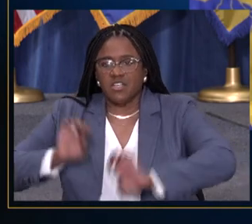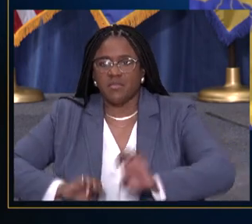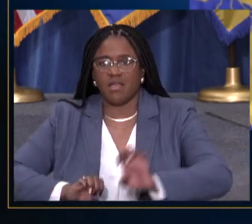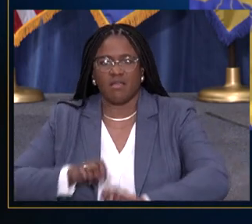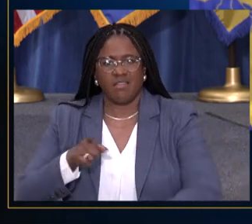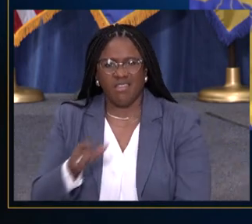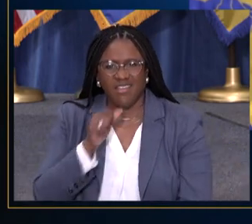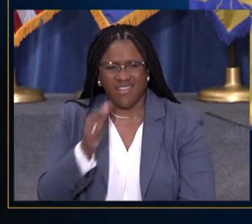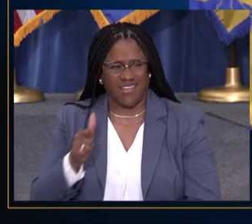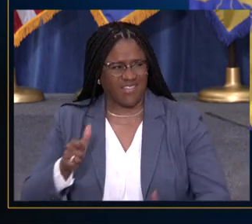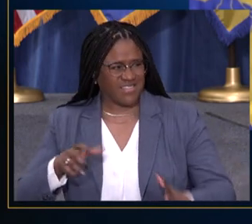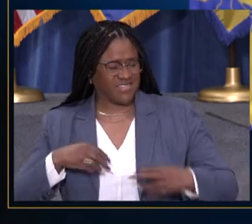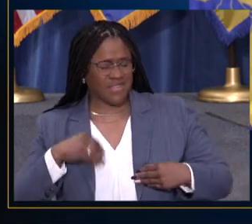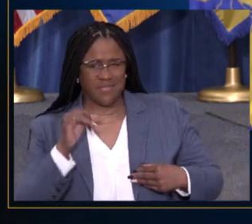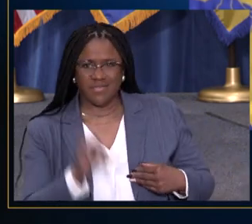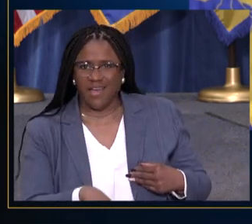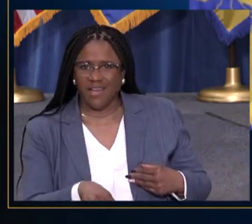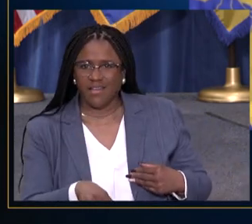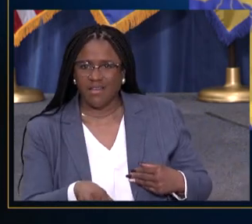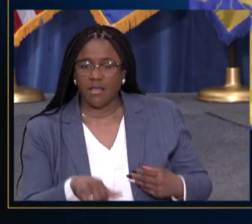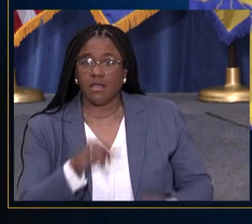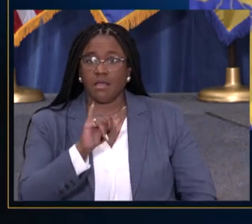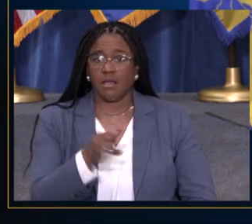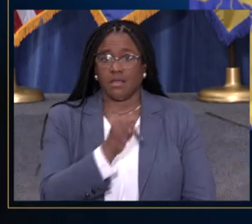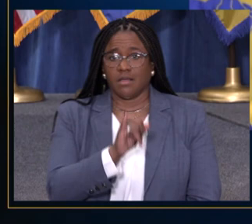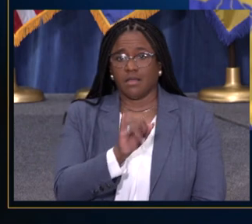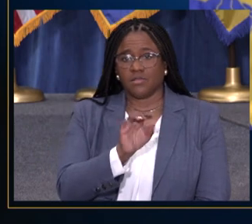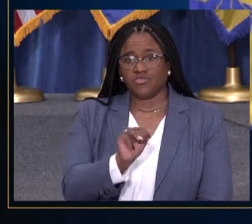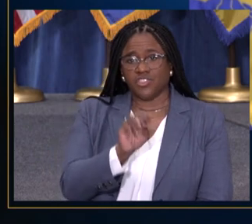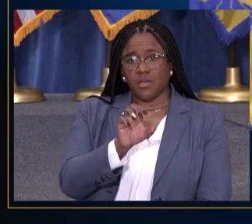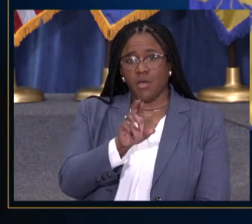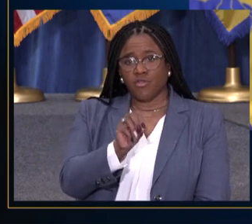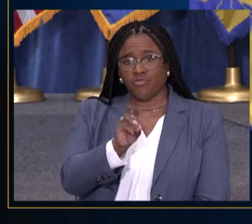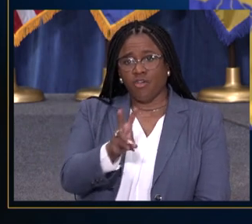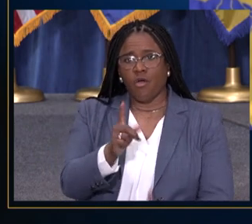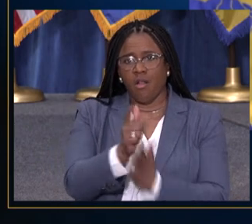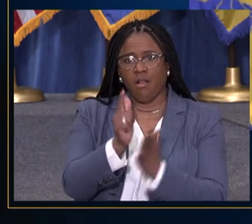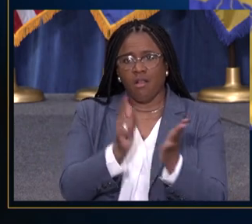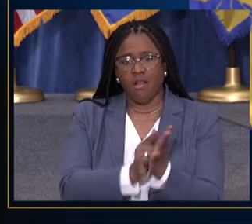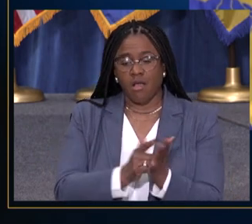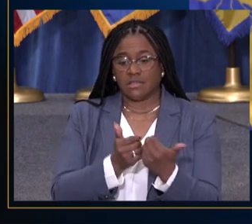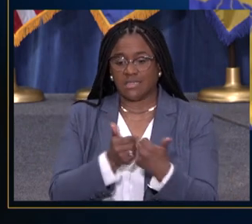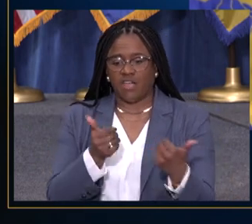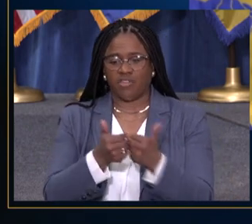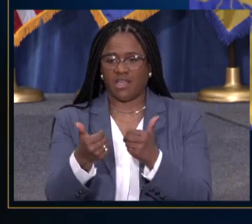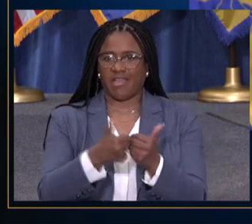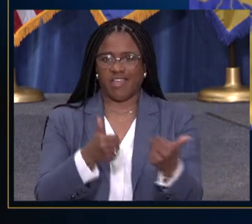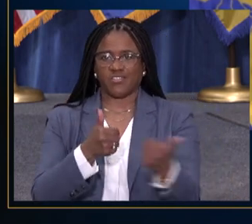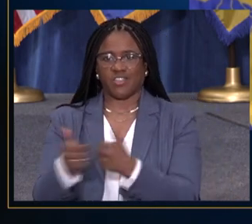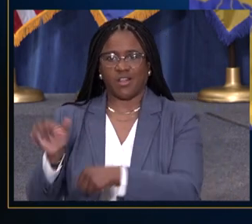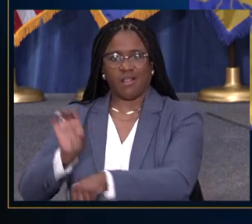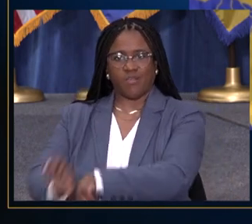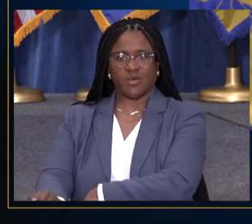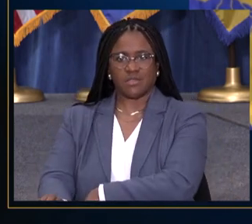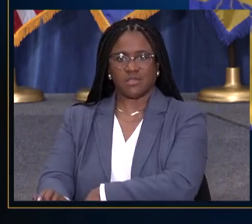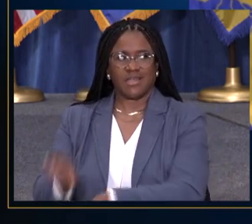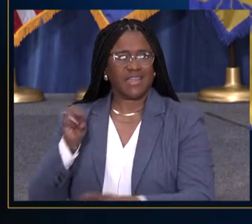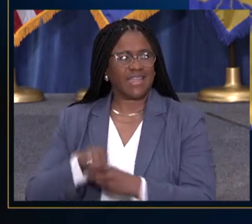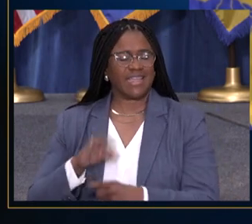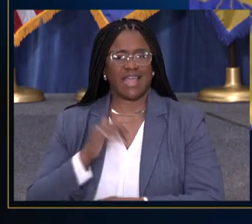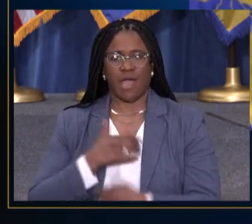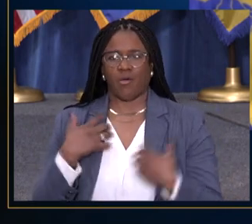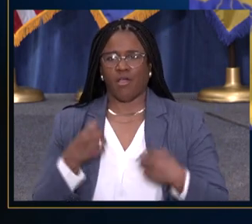consent, to the era of Jim Crow laws, where segregation was enforced even within our